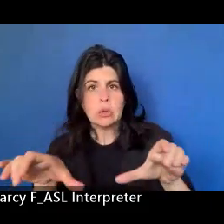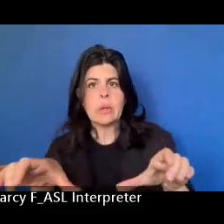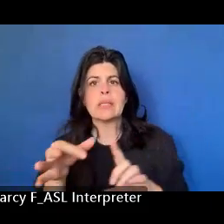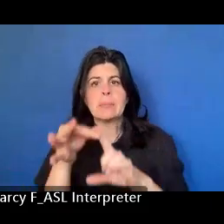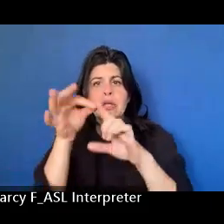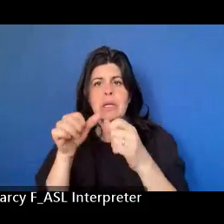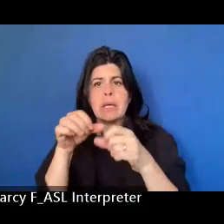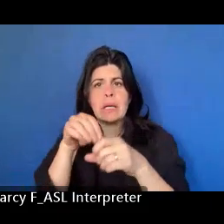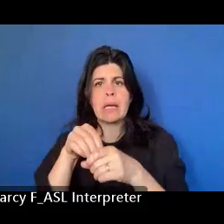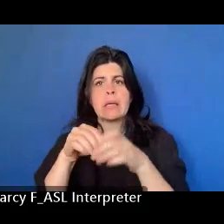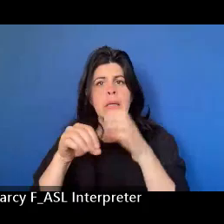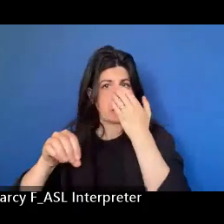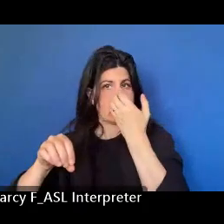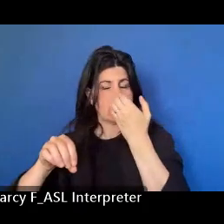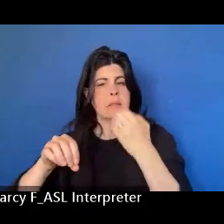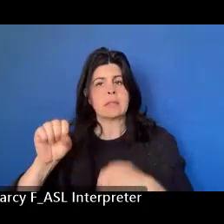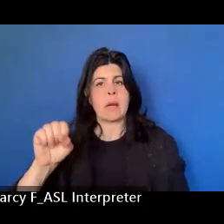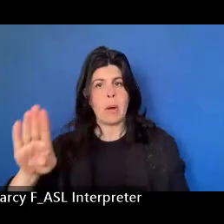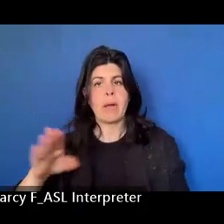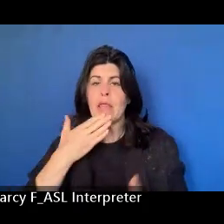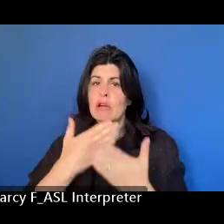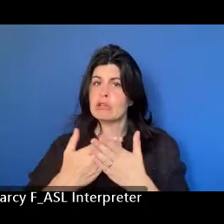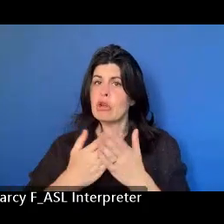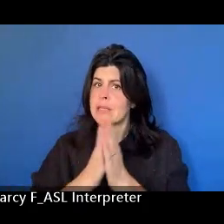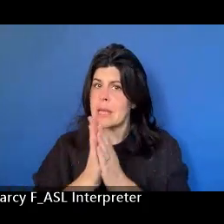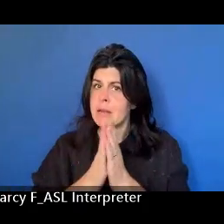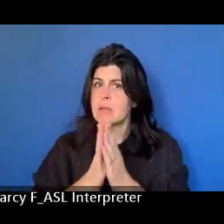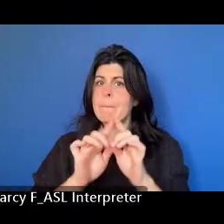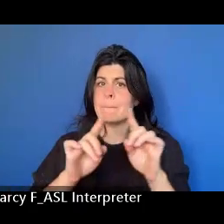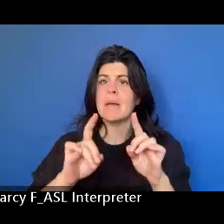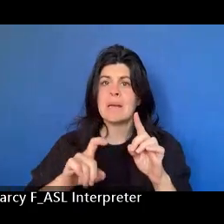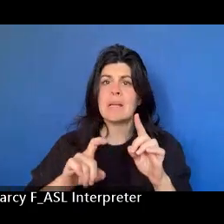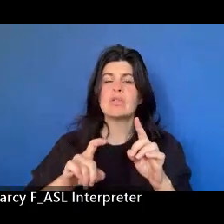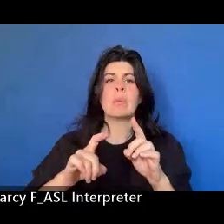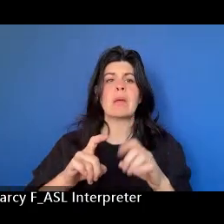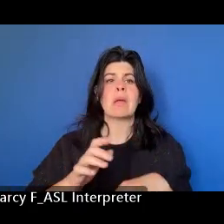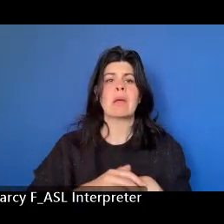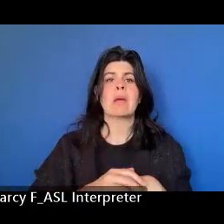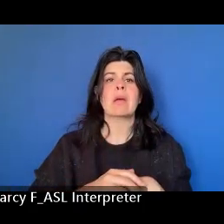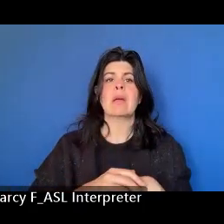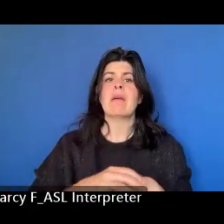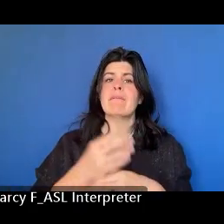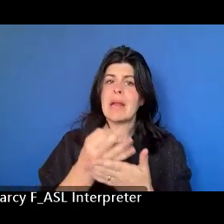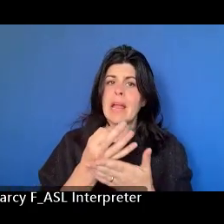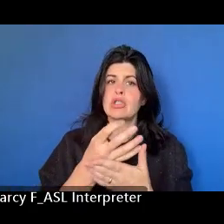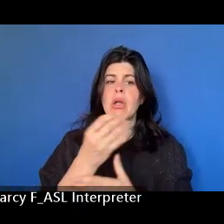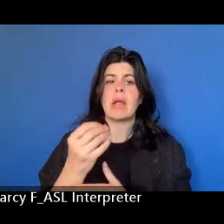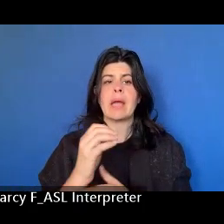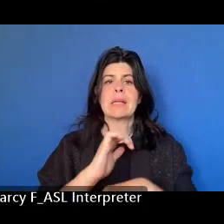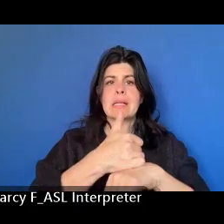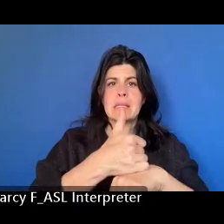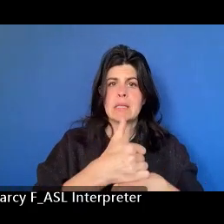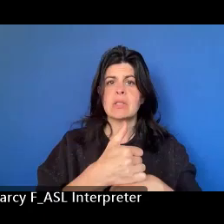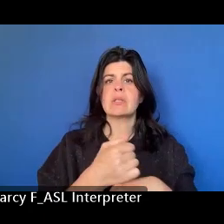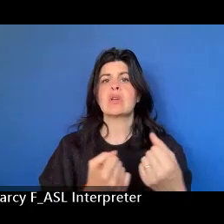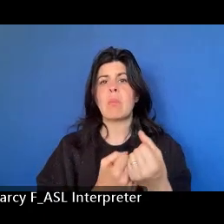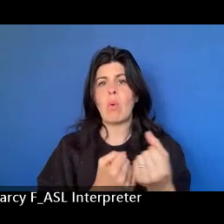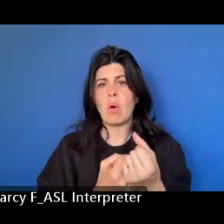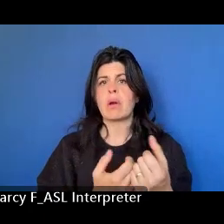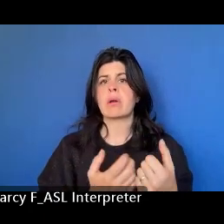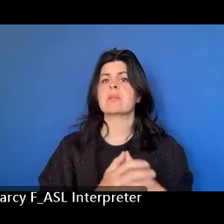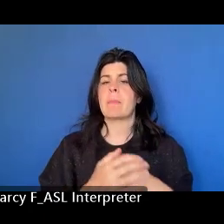area. But there would need to be financial and installation support to ensure that these programs are successful. I'm hearing a lot of